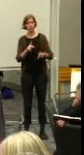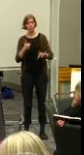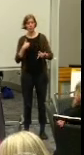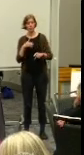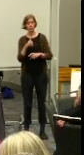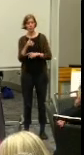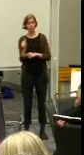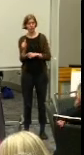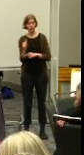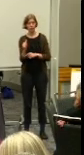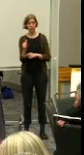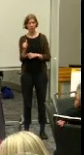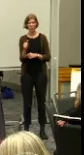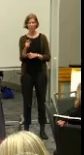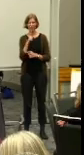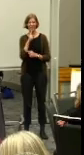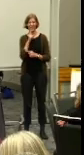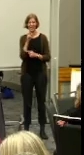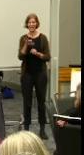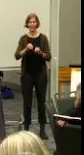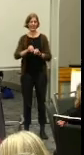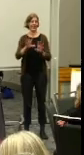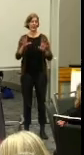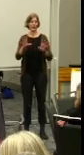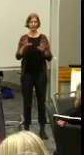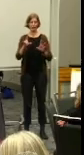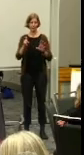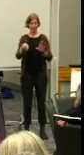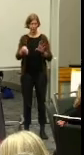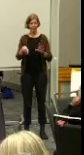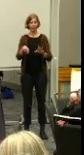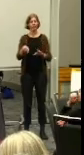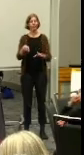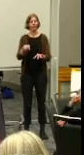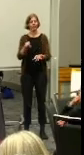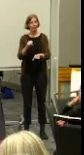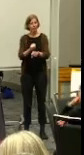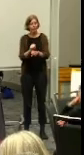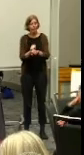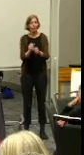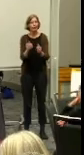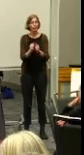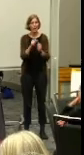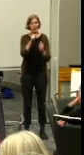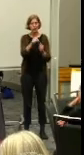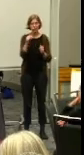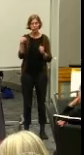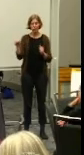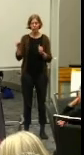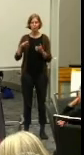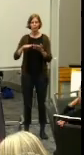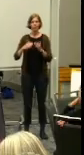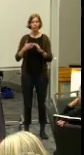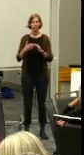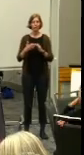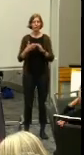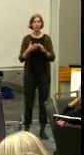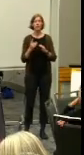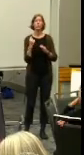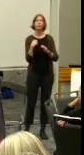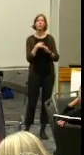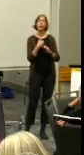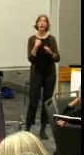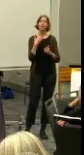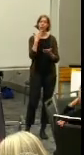so it made real sense for us. We have some subject matter experts that work with us. We have some really strong friends and